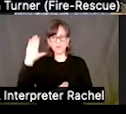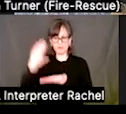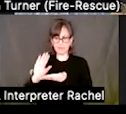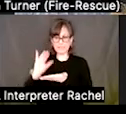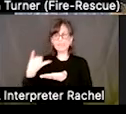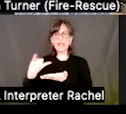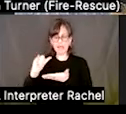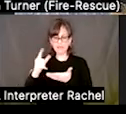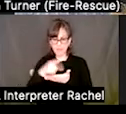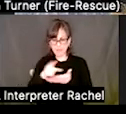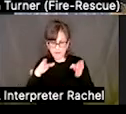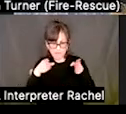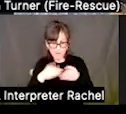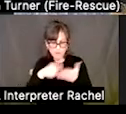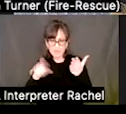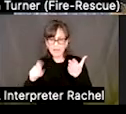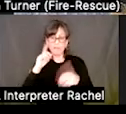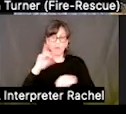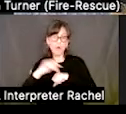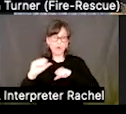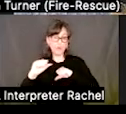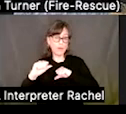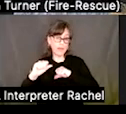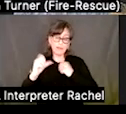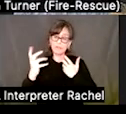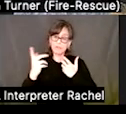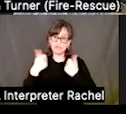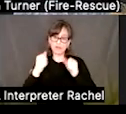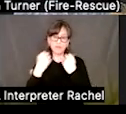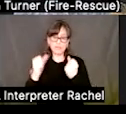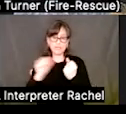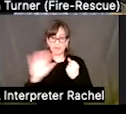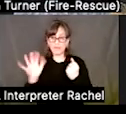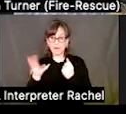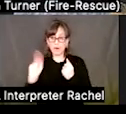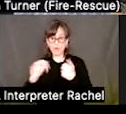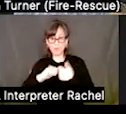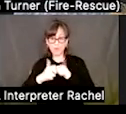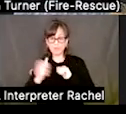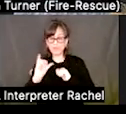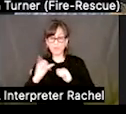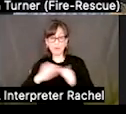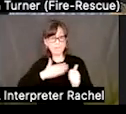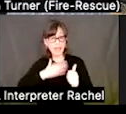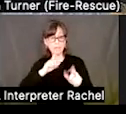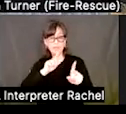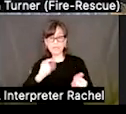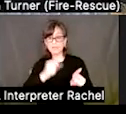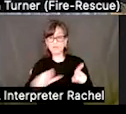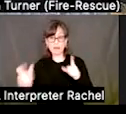to do. And in this case of earthquakes, heal their own problems. So I'm happy to take any questions you might